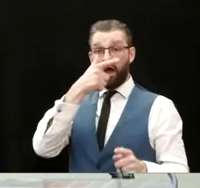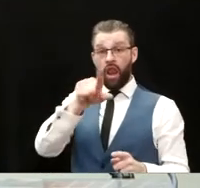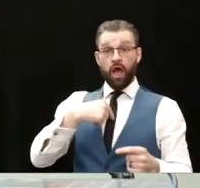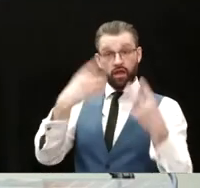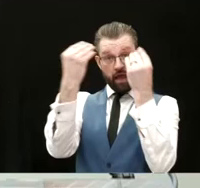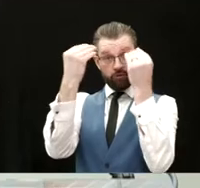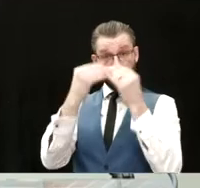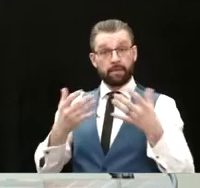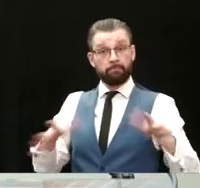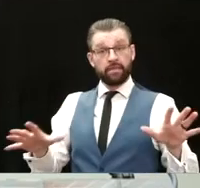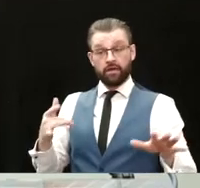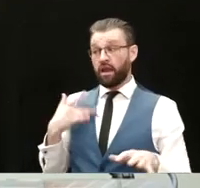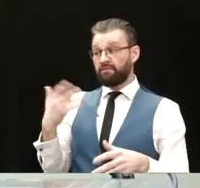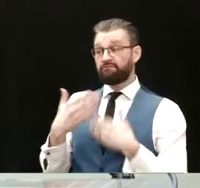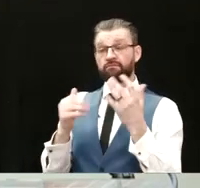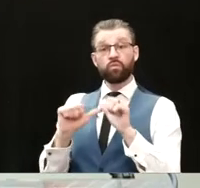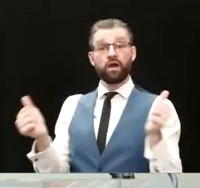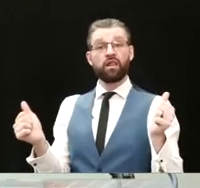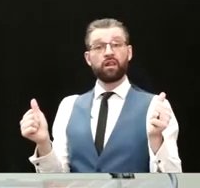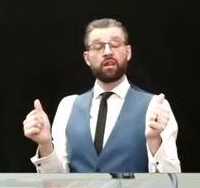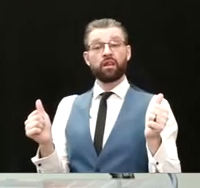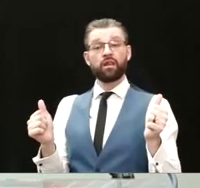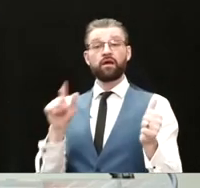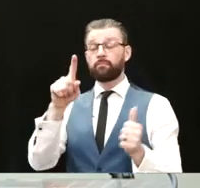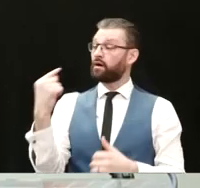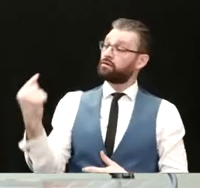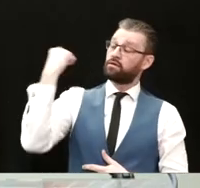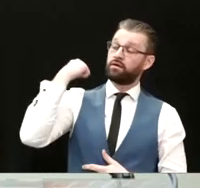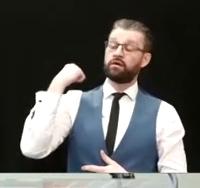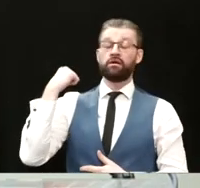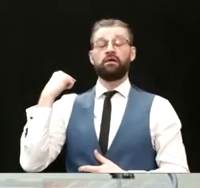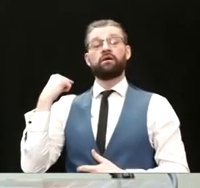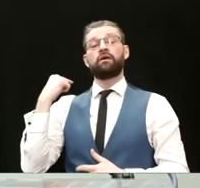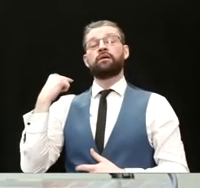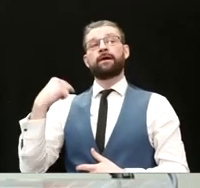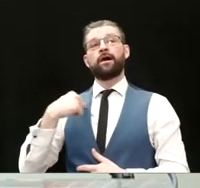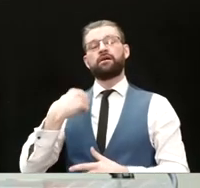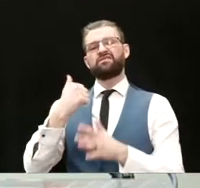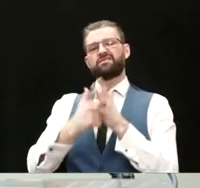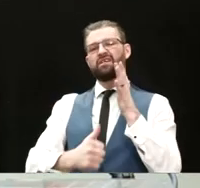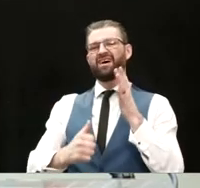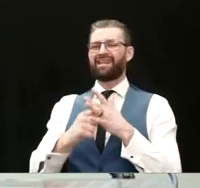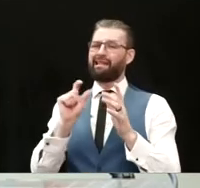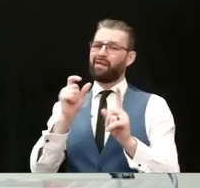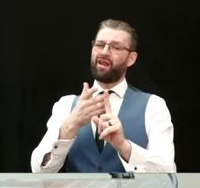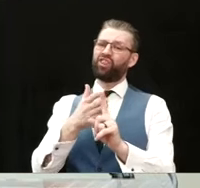been educated and was living well, but at this point, I began to lose my